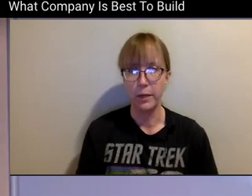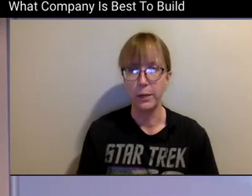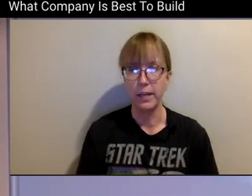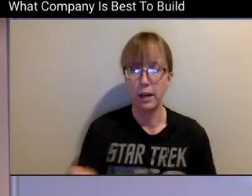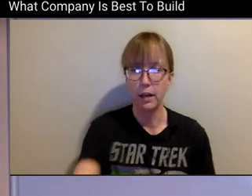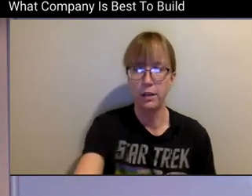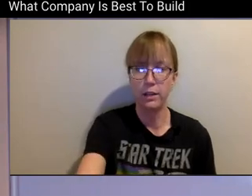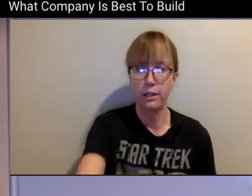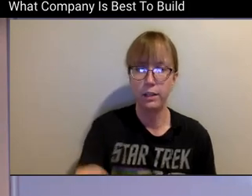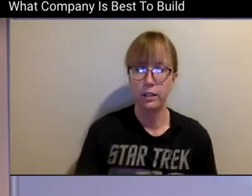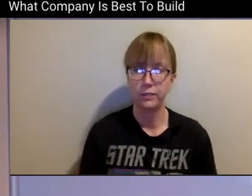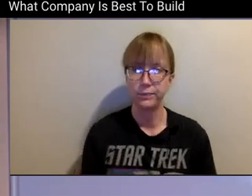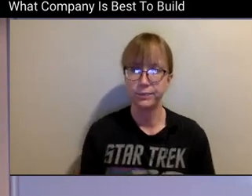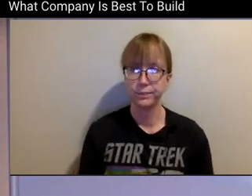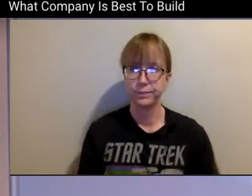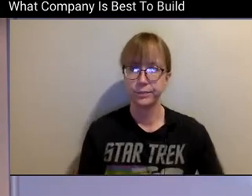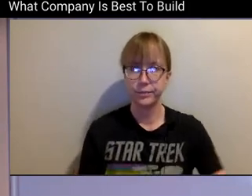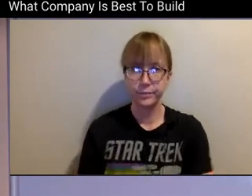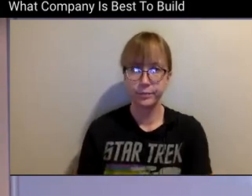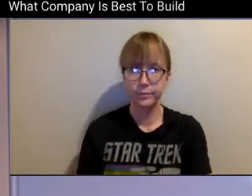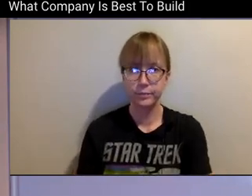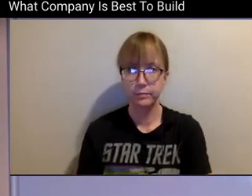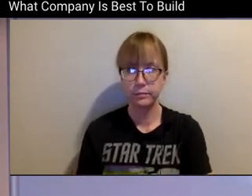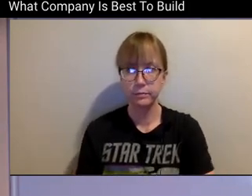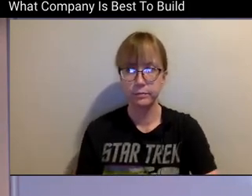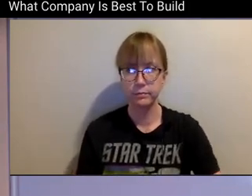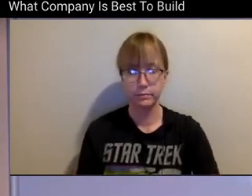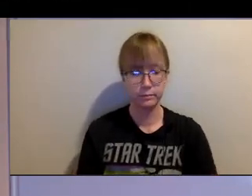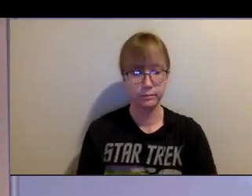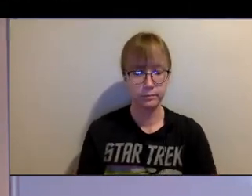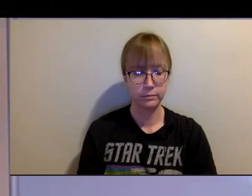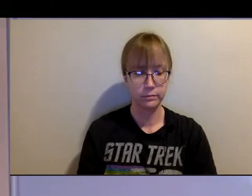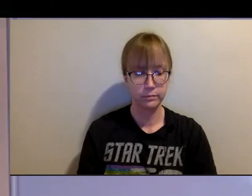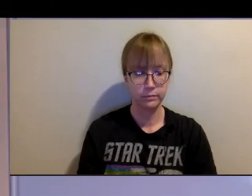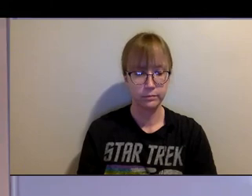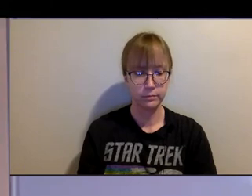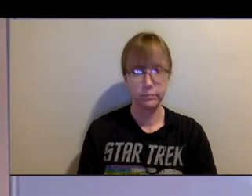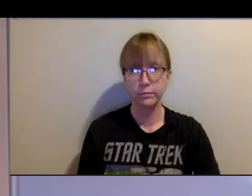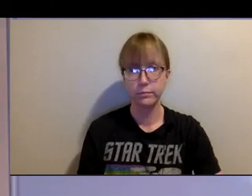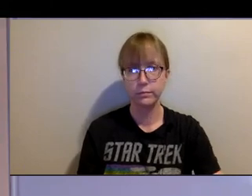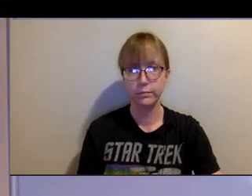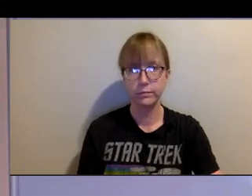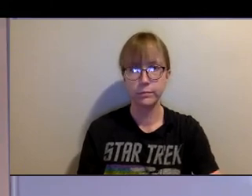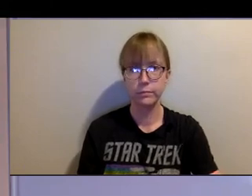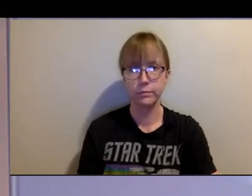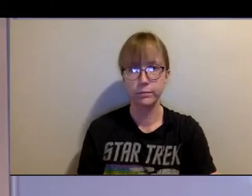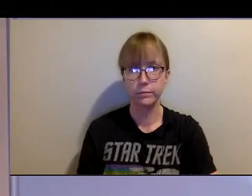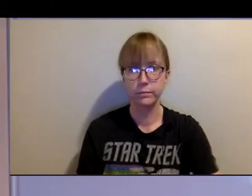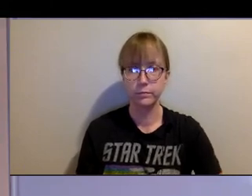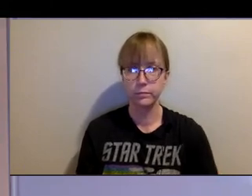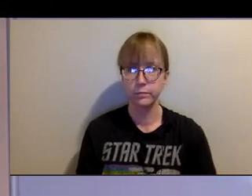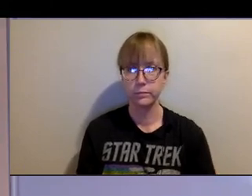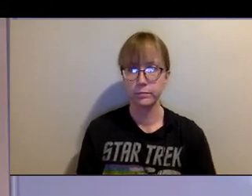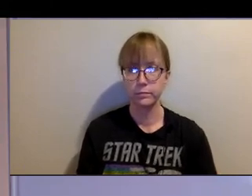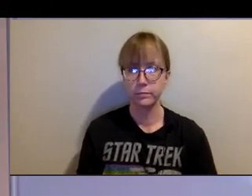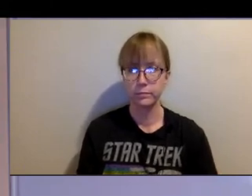of the pyramid. That's all that matters. That's all that matters. Now, I know you might be having doubts, but the doubts shouldn't be in the company. The doubts